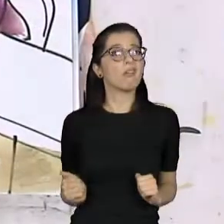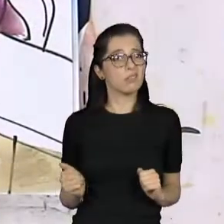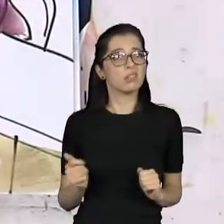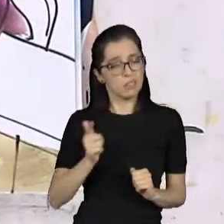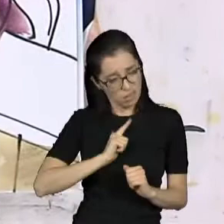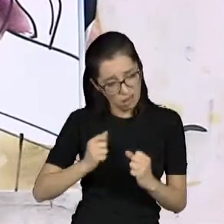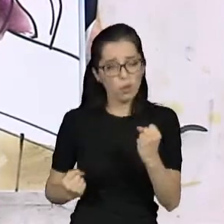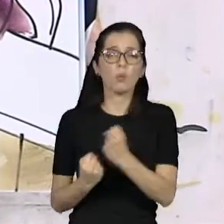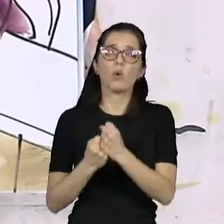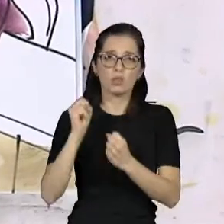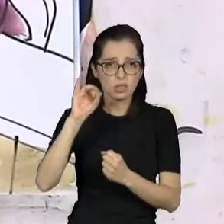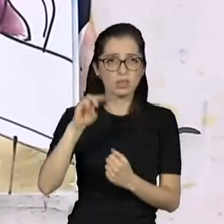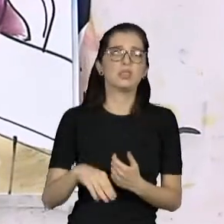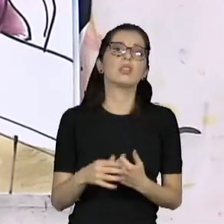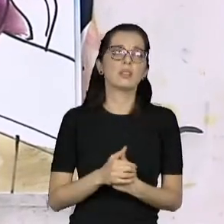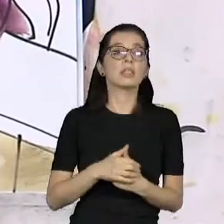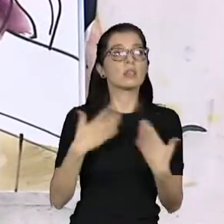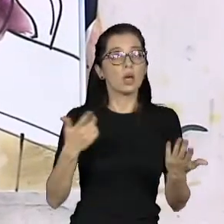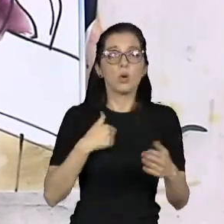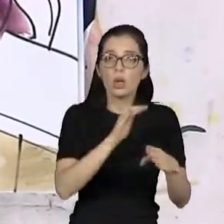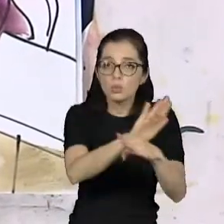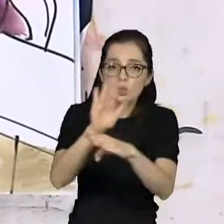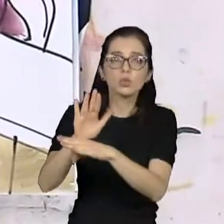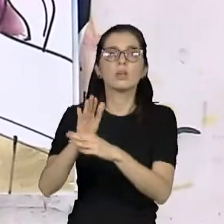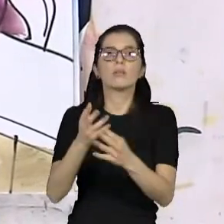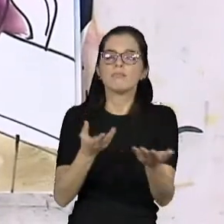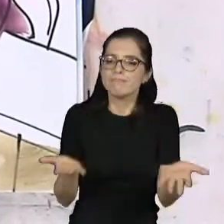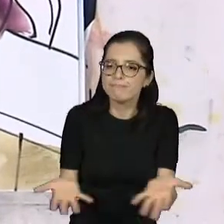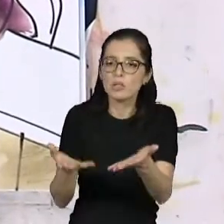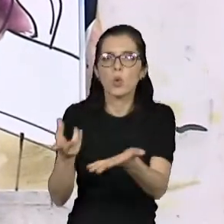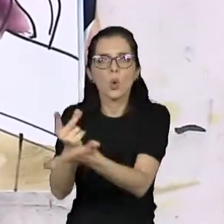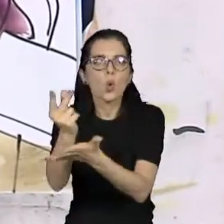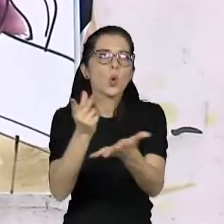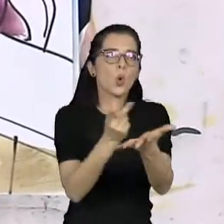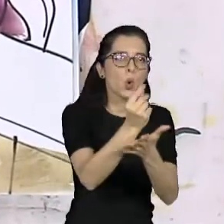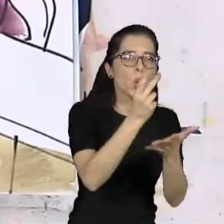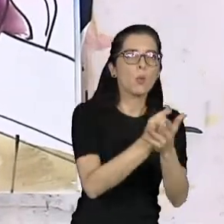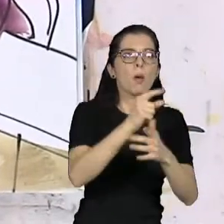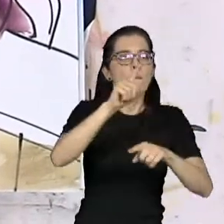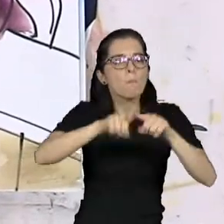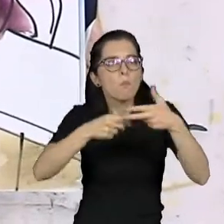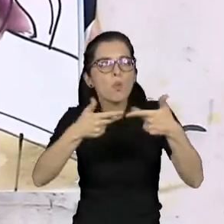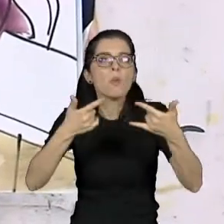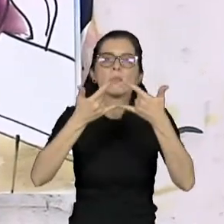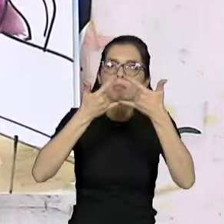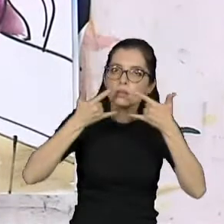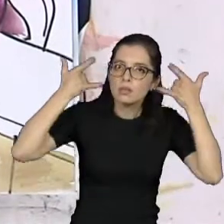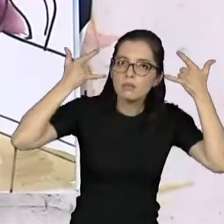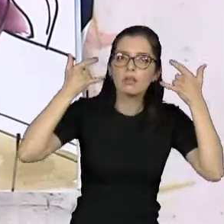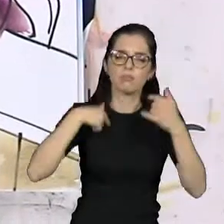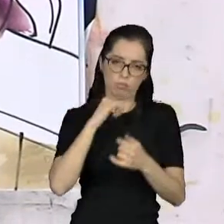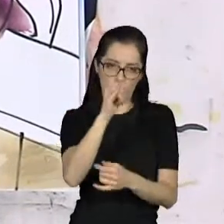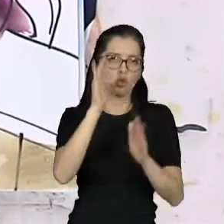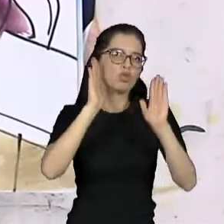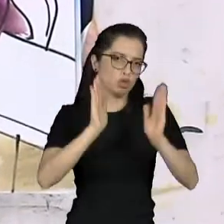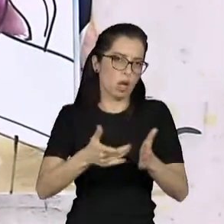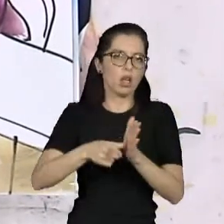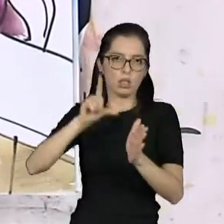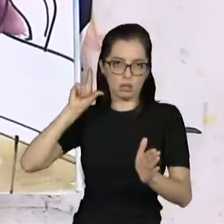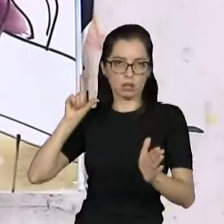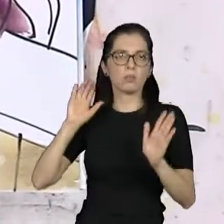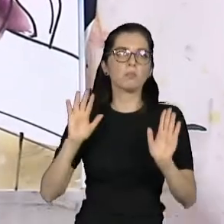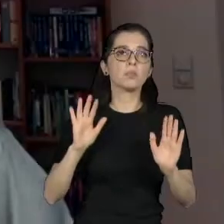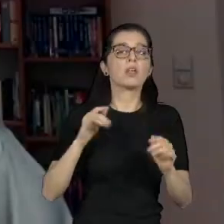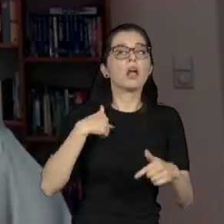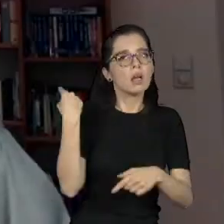supported elderly in helping them go shopping for their food. We produced masks, as I mentioned.